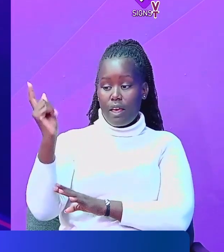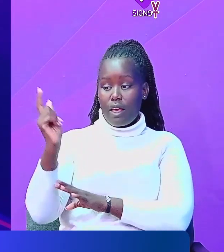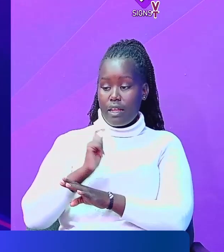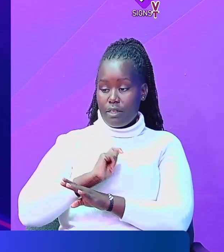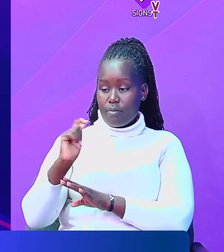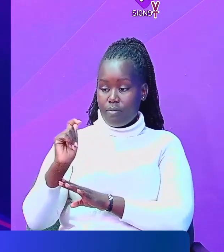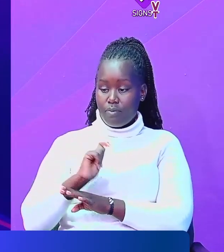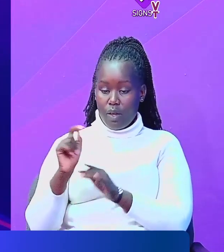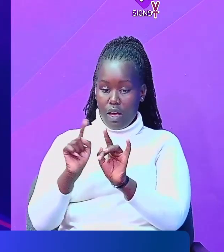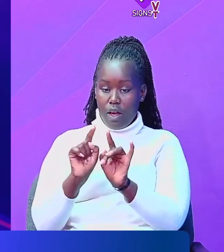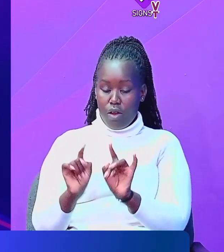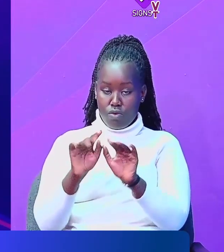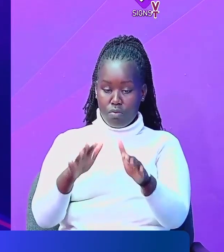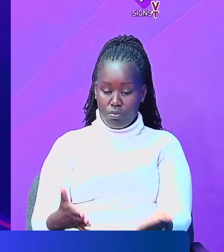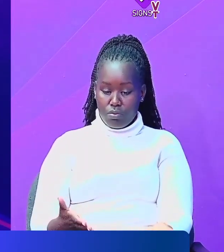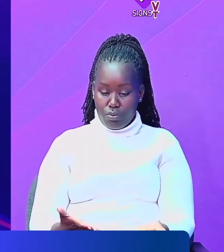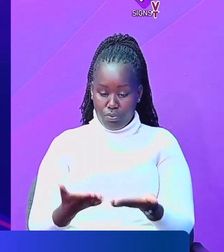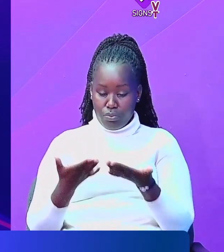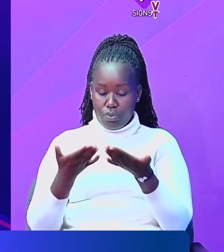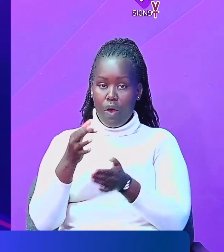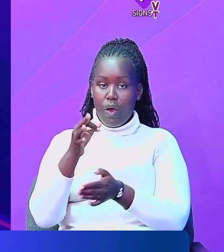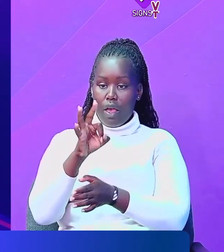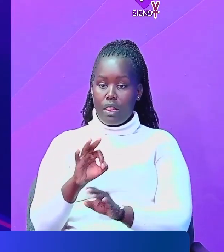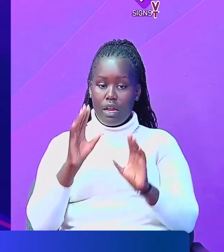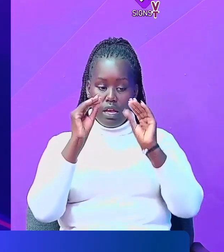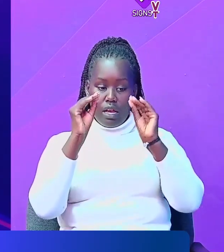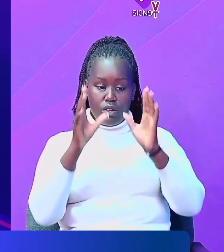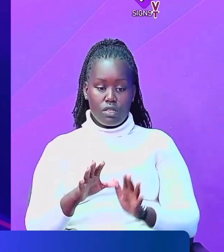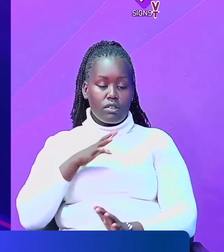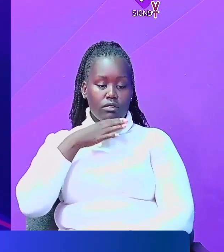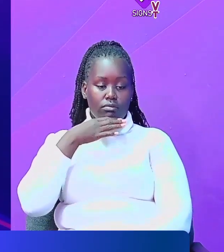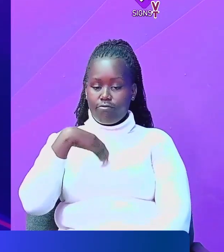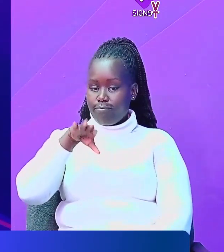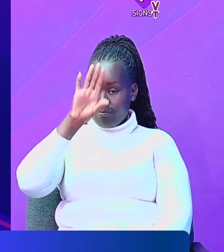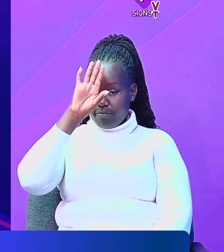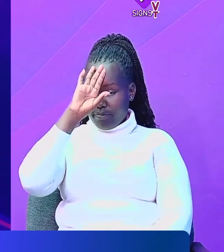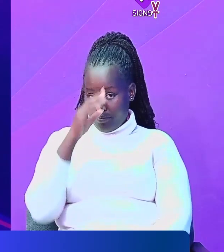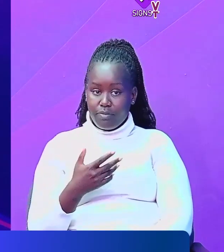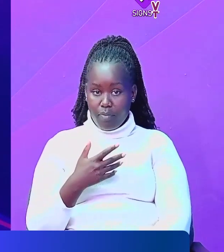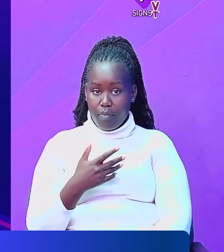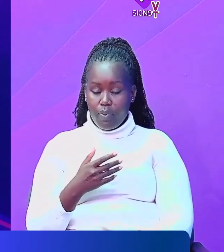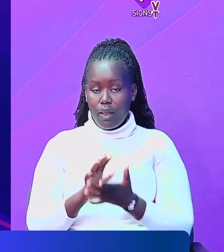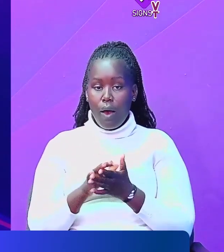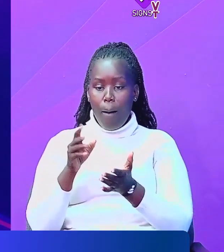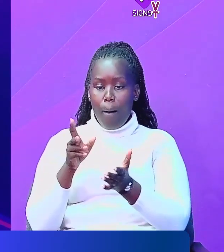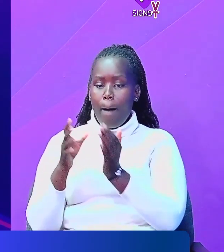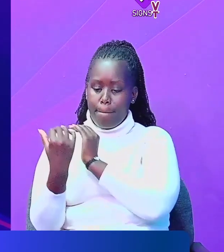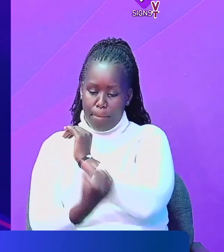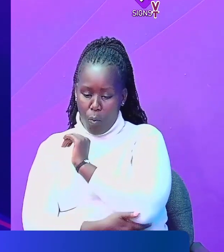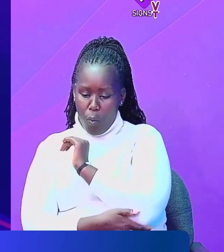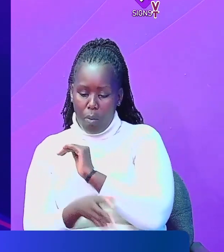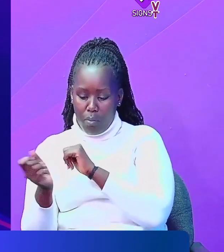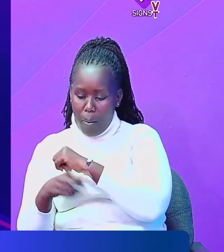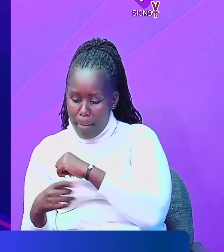and advancement. And 3, teacher frustration, poor service delivery, unfair transfers, and exploitive